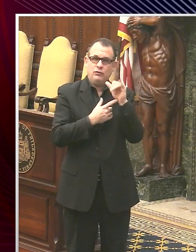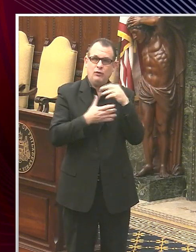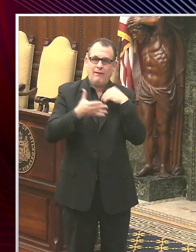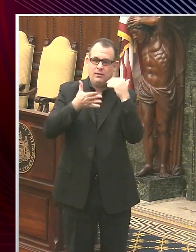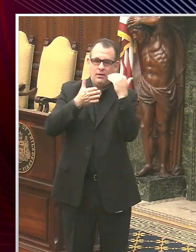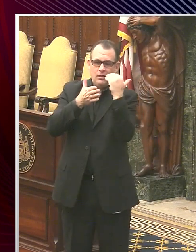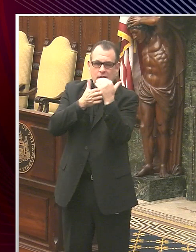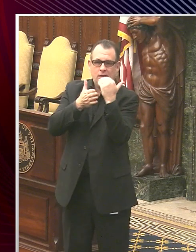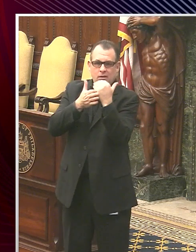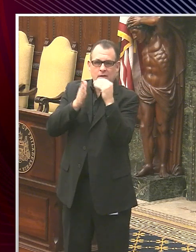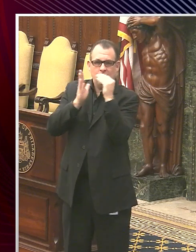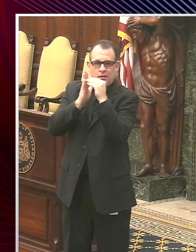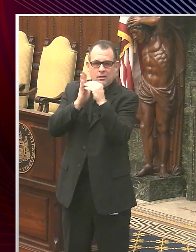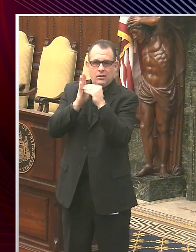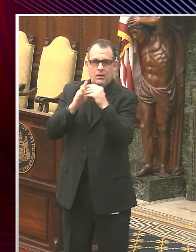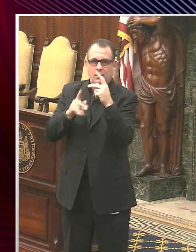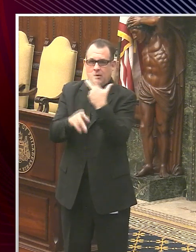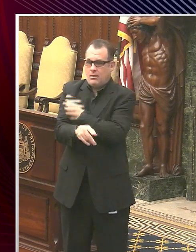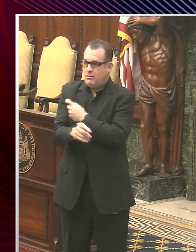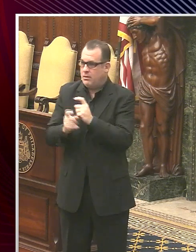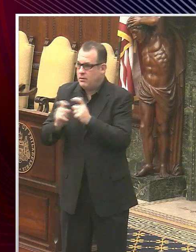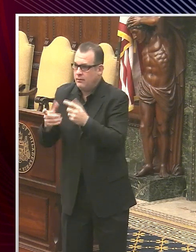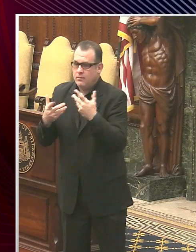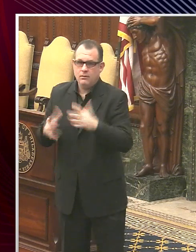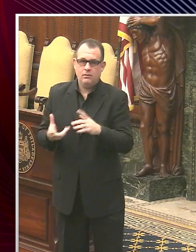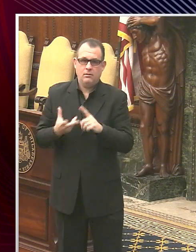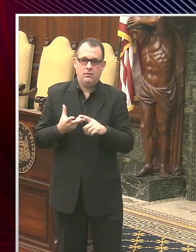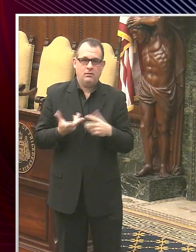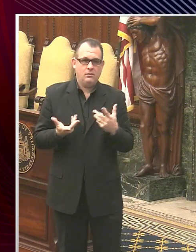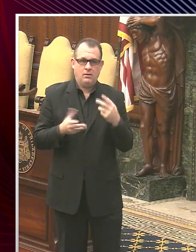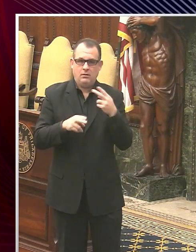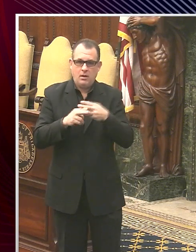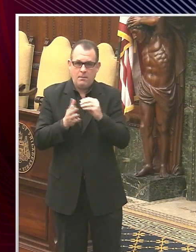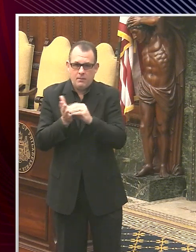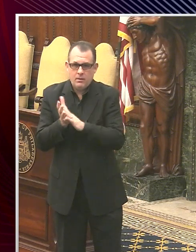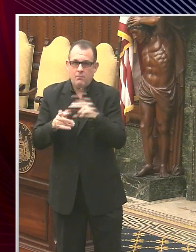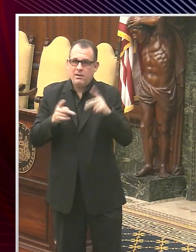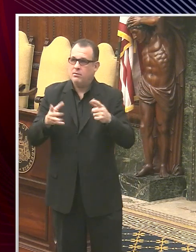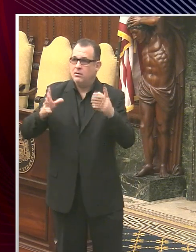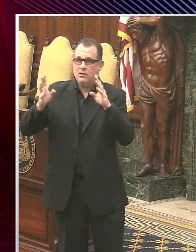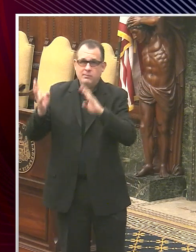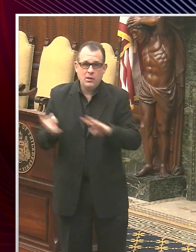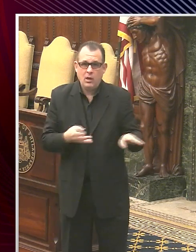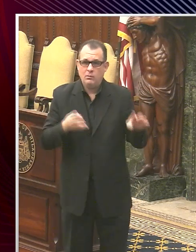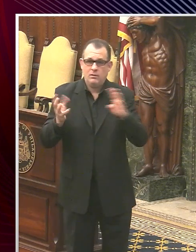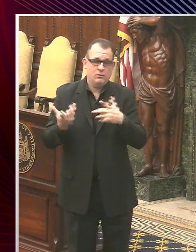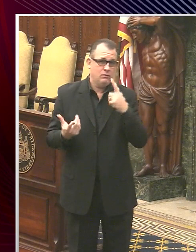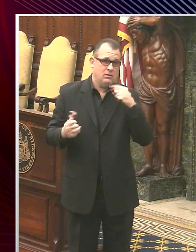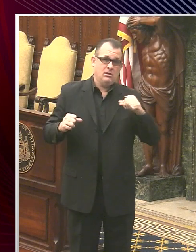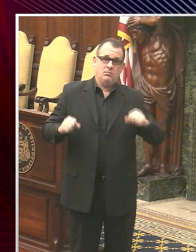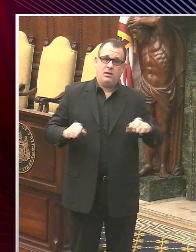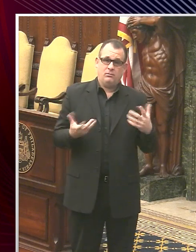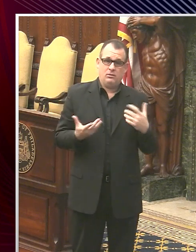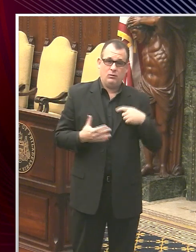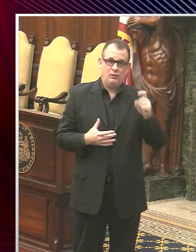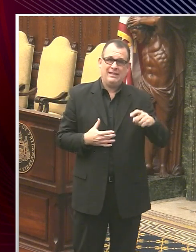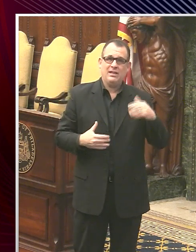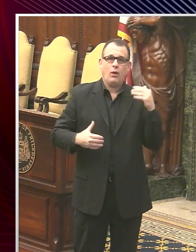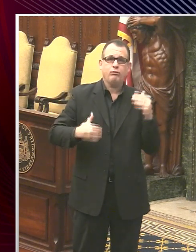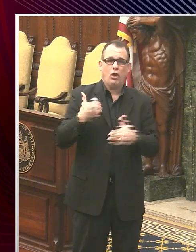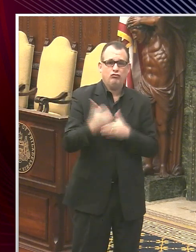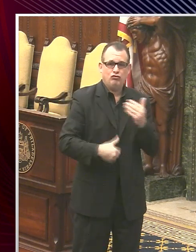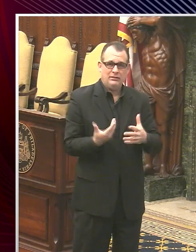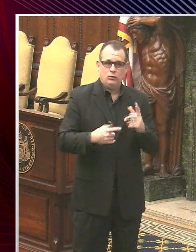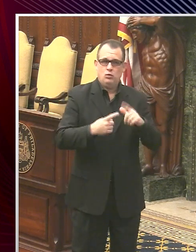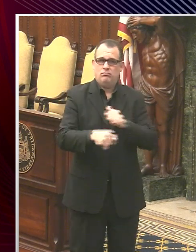hope that inventory is as low as possible so that we move people through as quickly as possible. But there's going to be some initial process in setting up that inventory.